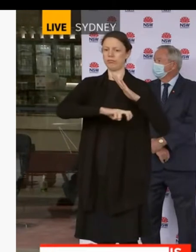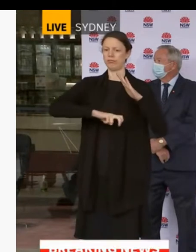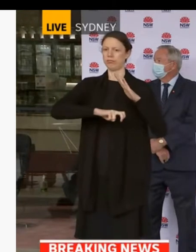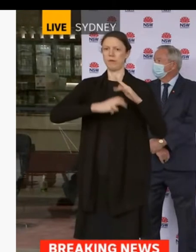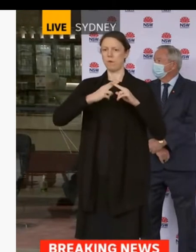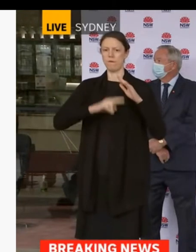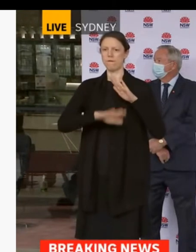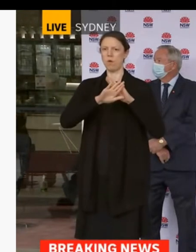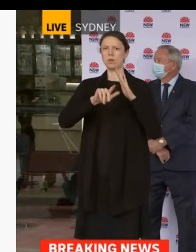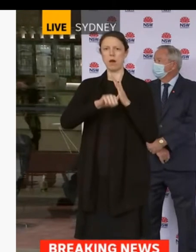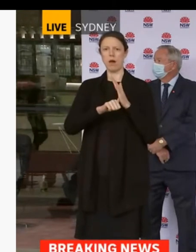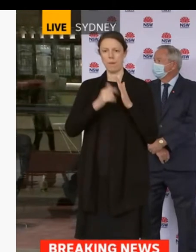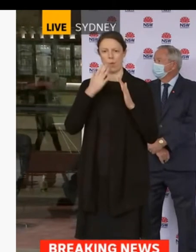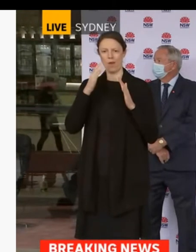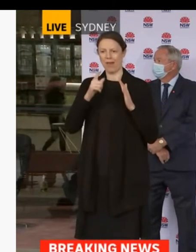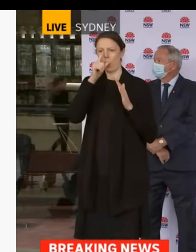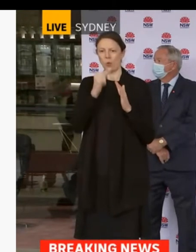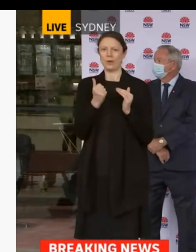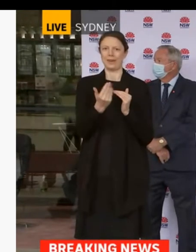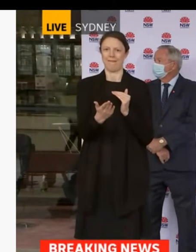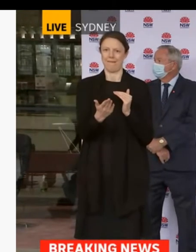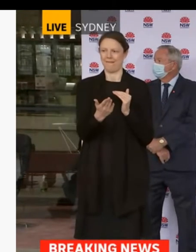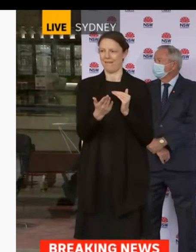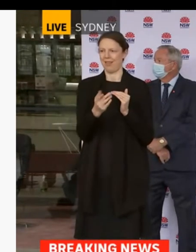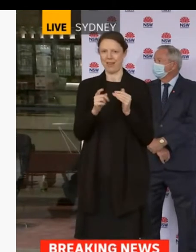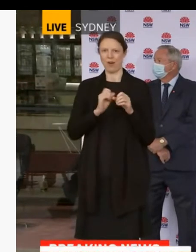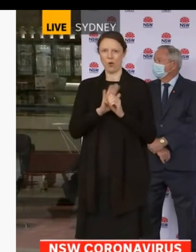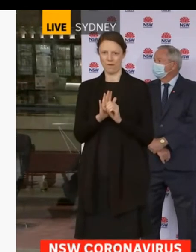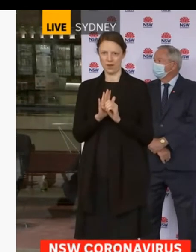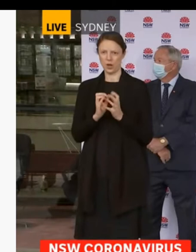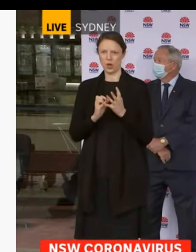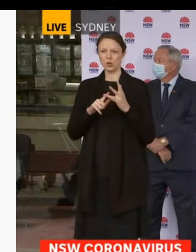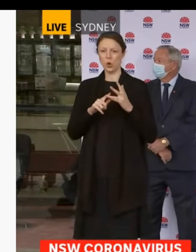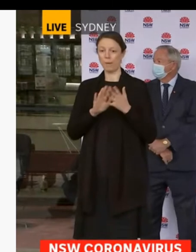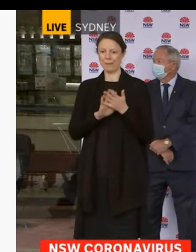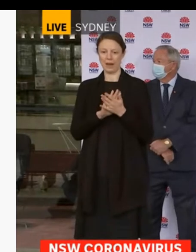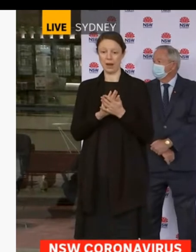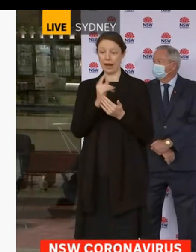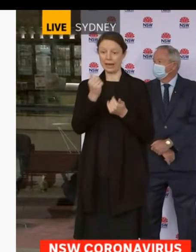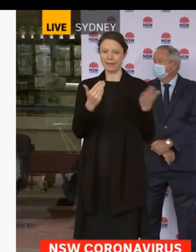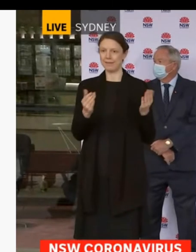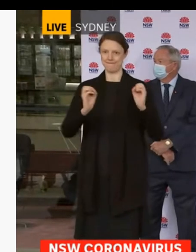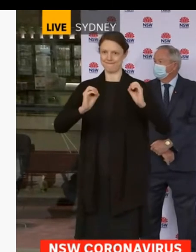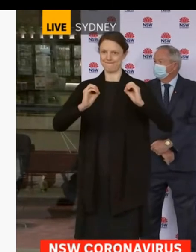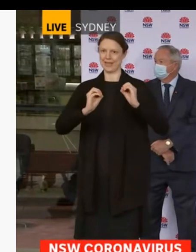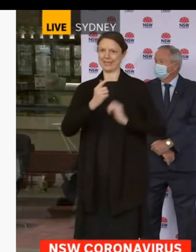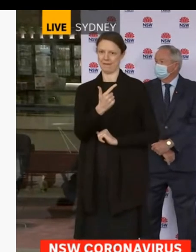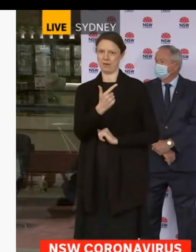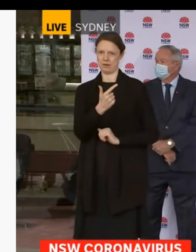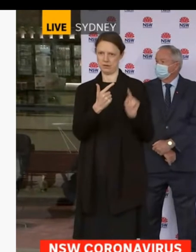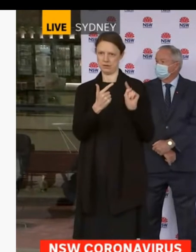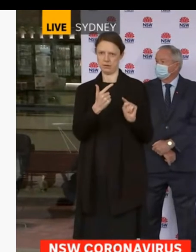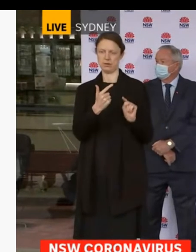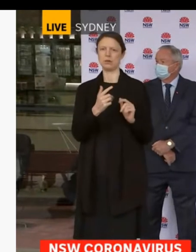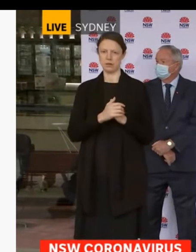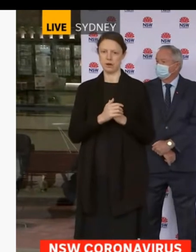what I want to see in progressive days is that we start seeing all of the cases being effectively isolated that we are announcing, and that